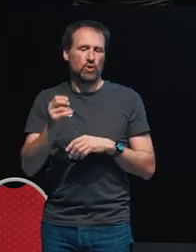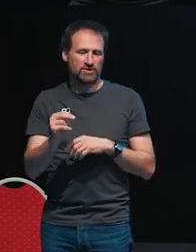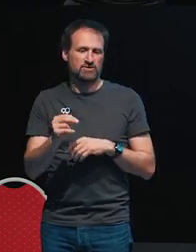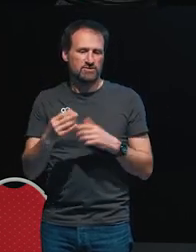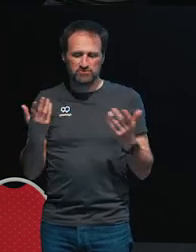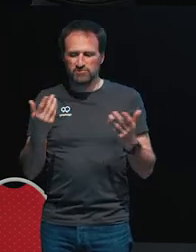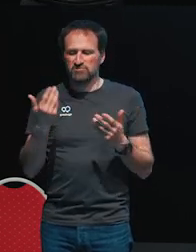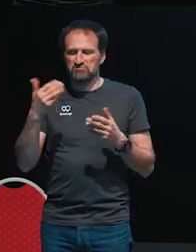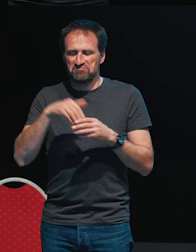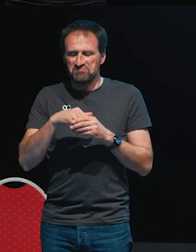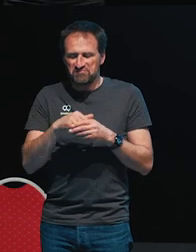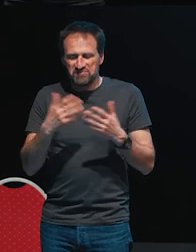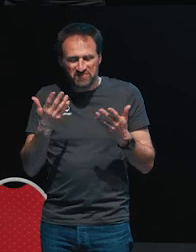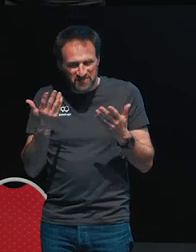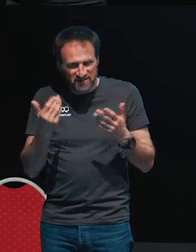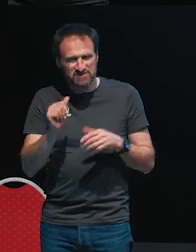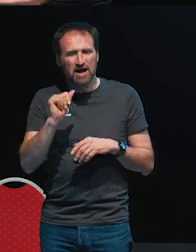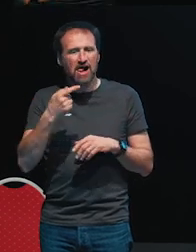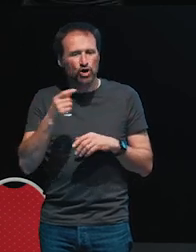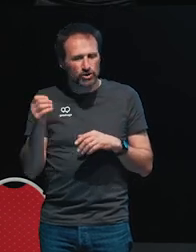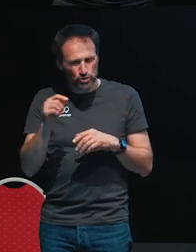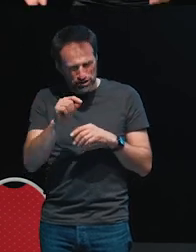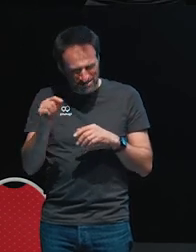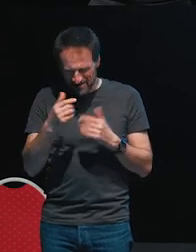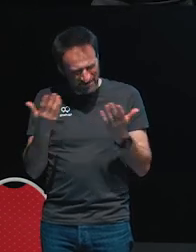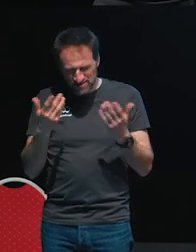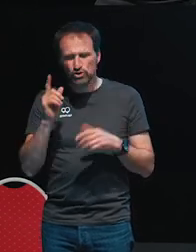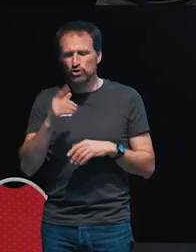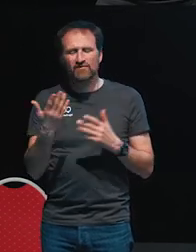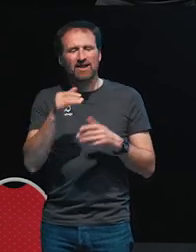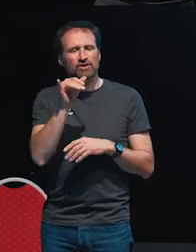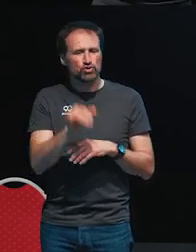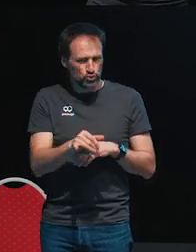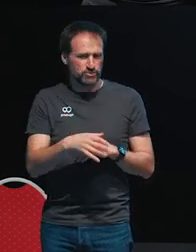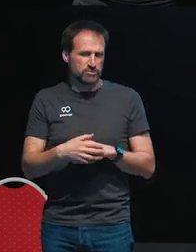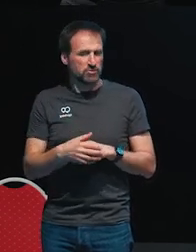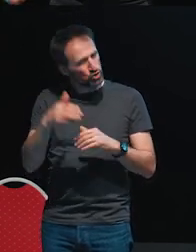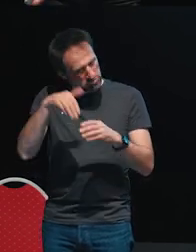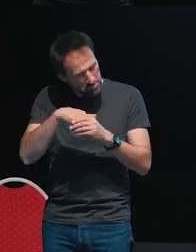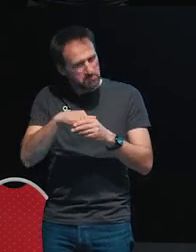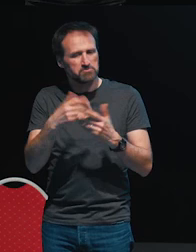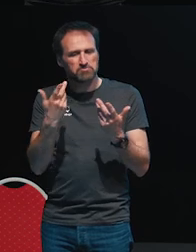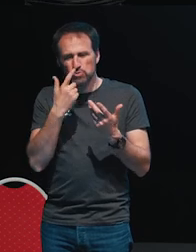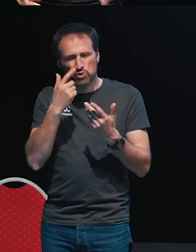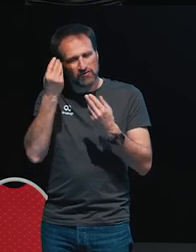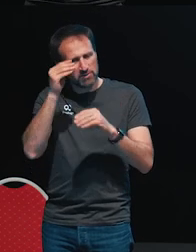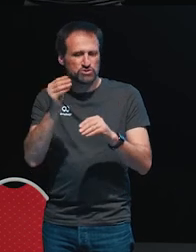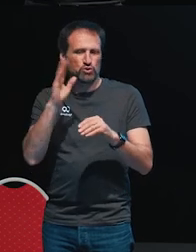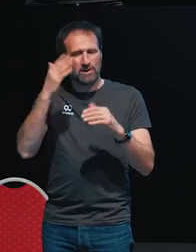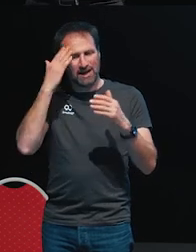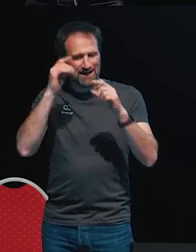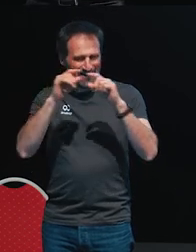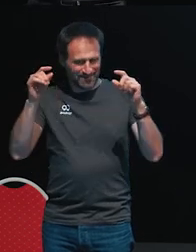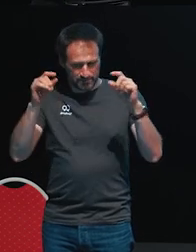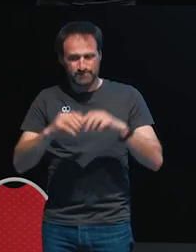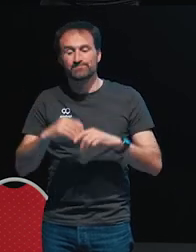it, and what it is. It's type JSON Web Token. So the header contains some more information about the token itself. And then we end up at